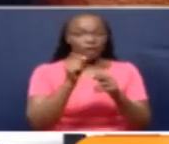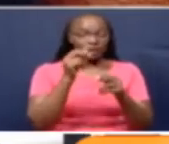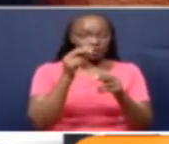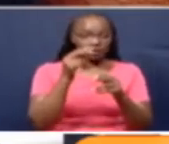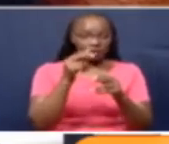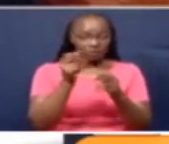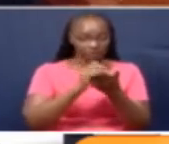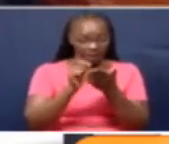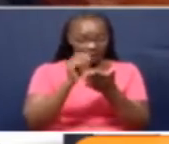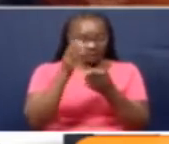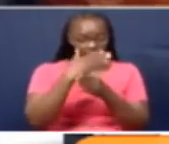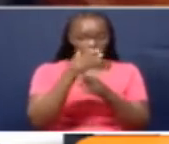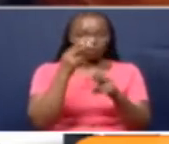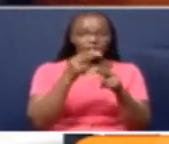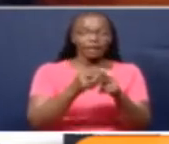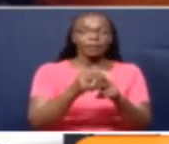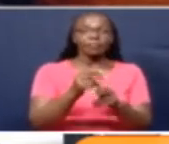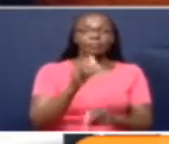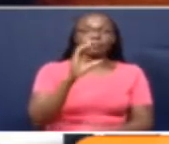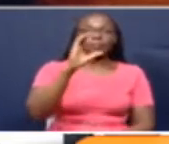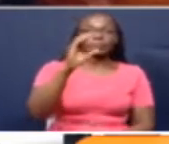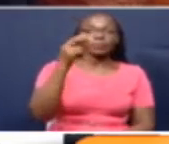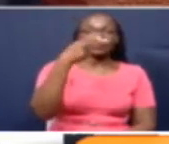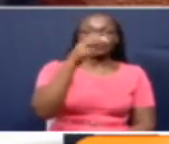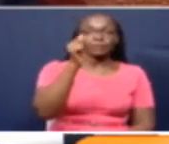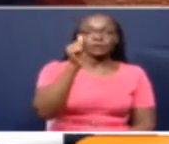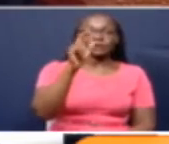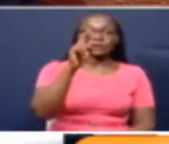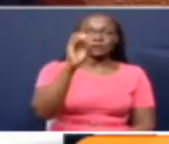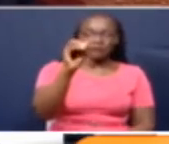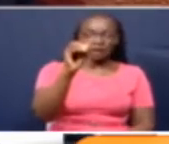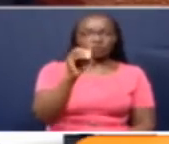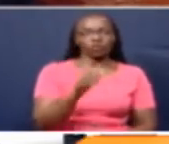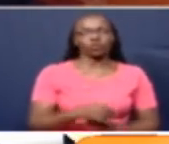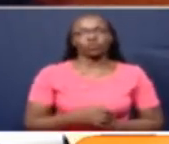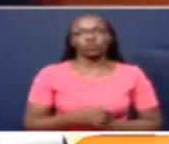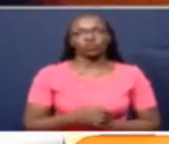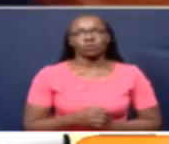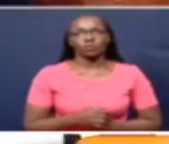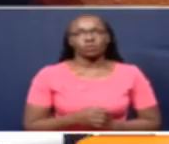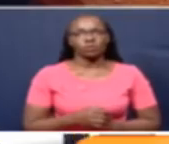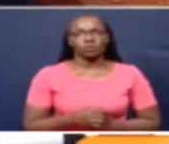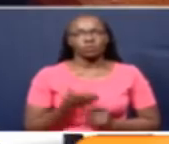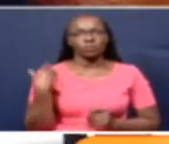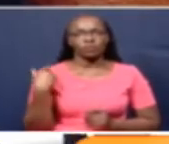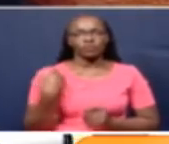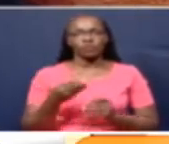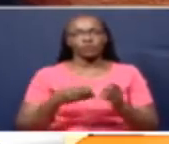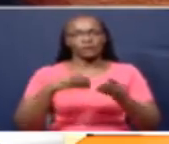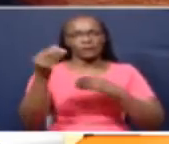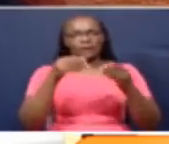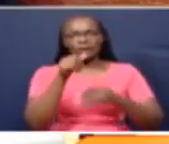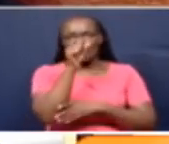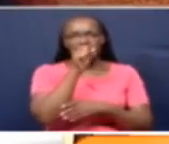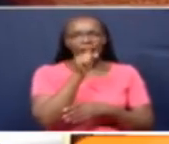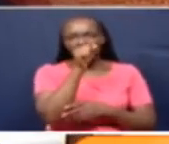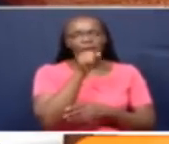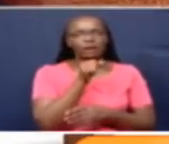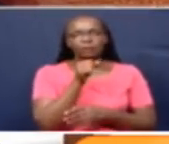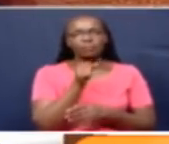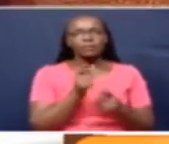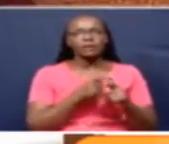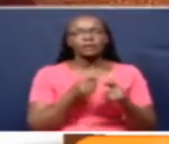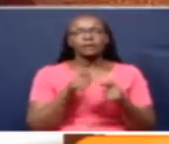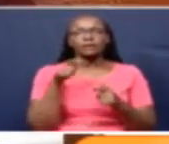guy, they used to go here to Frank Worrell, the name of the guy used to sell ice cream. At the back of that, he had drums like